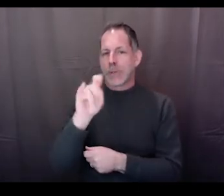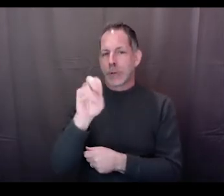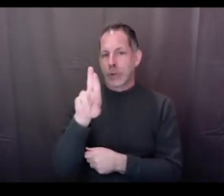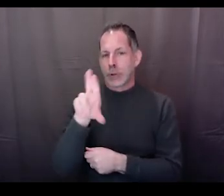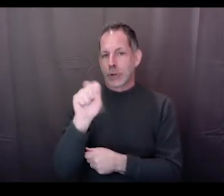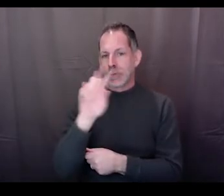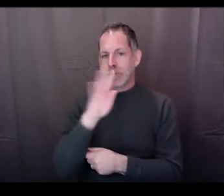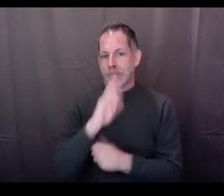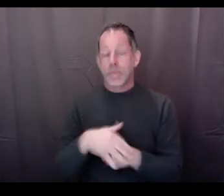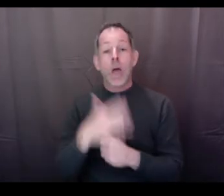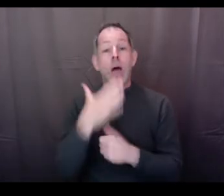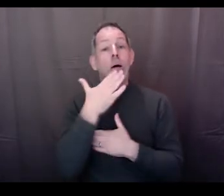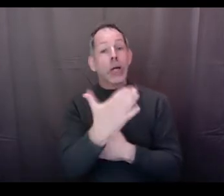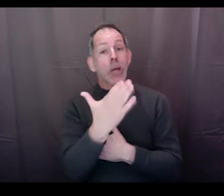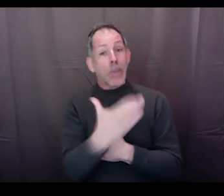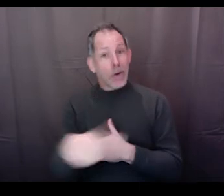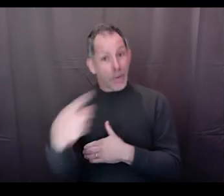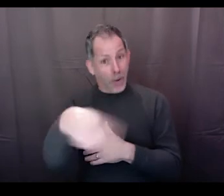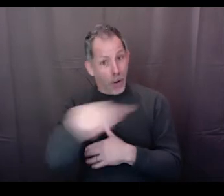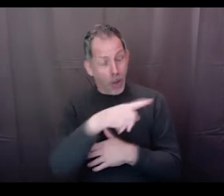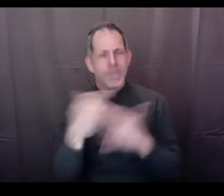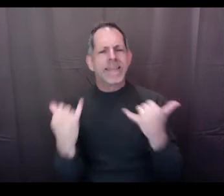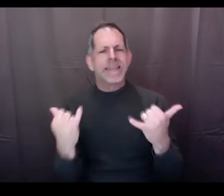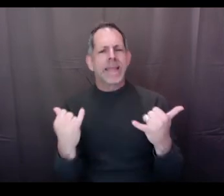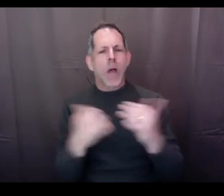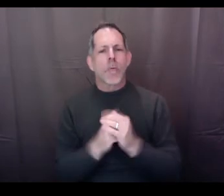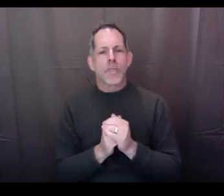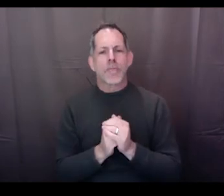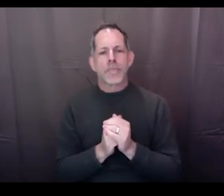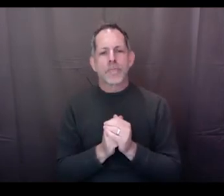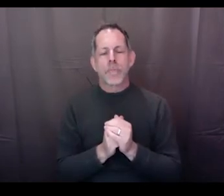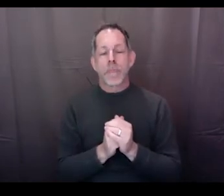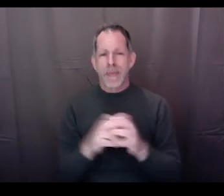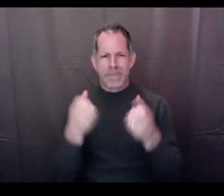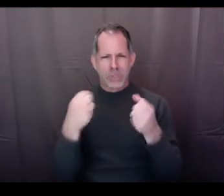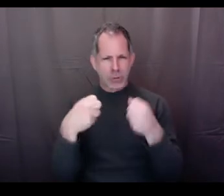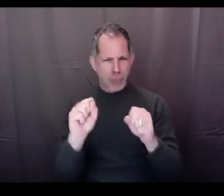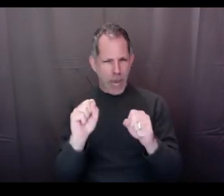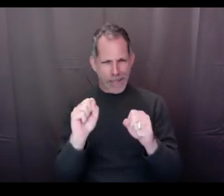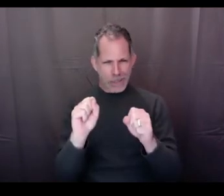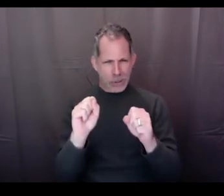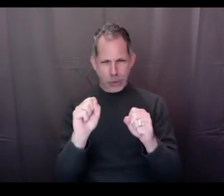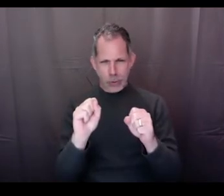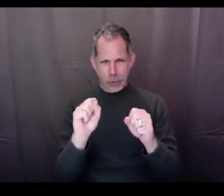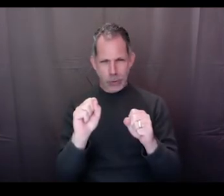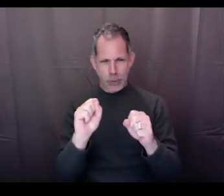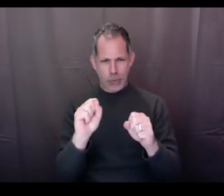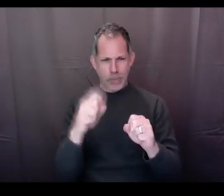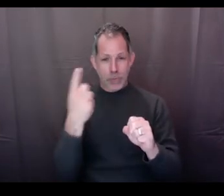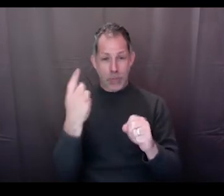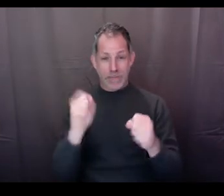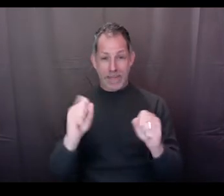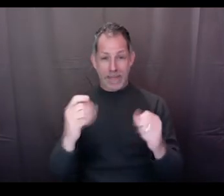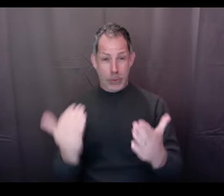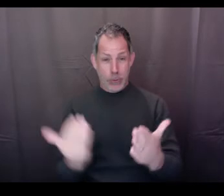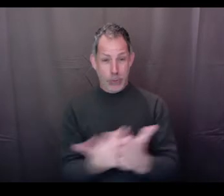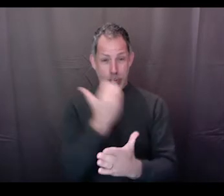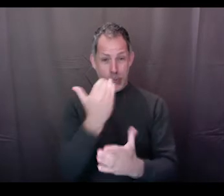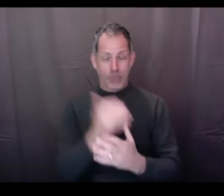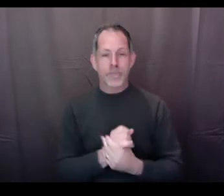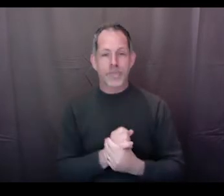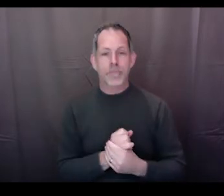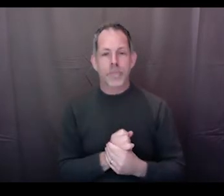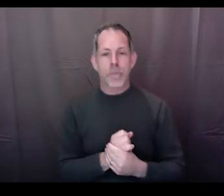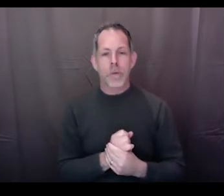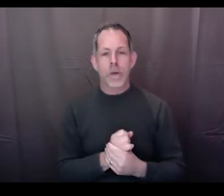Thank you very much, Executive Summers, and good morning, everyone. And I'm going to try something new today. We're going